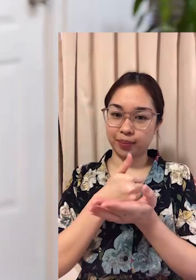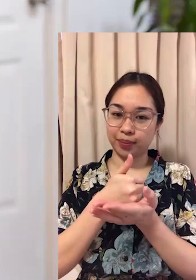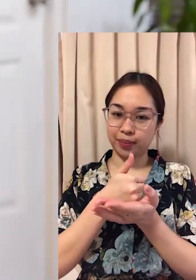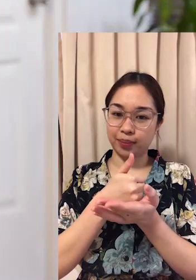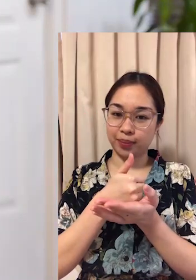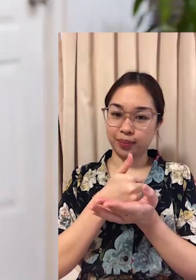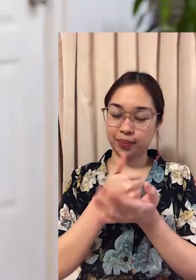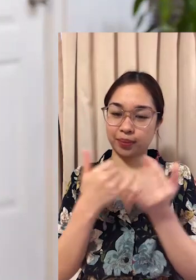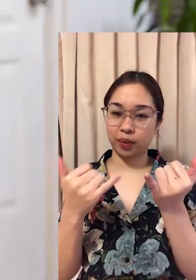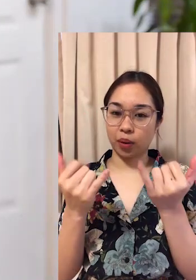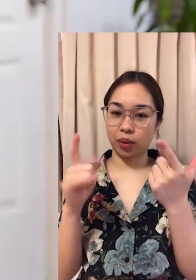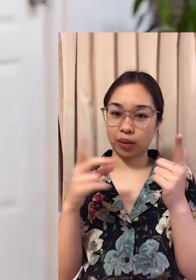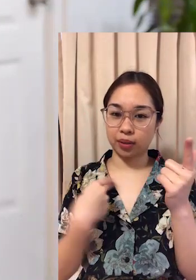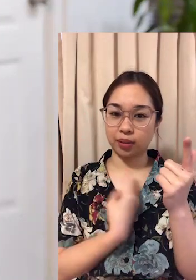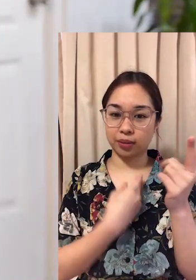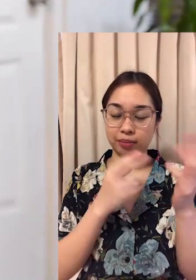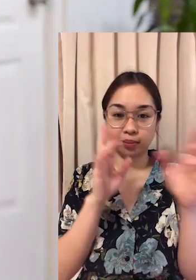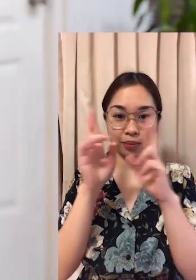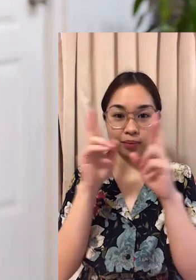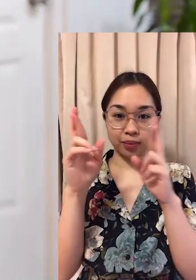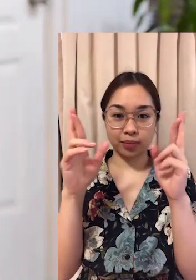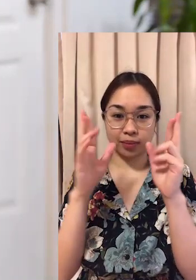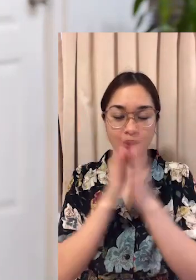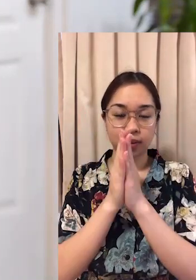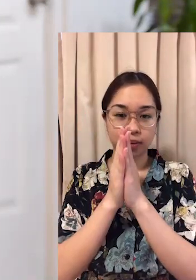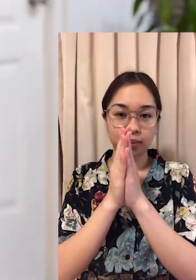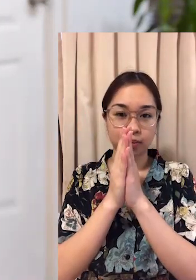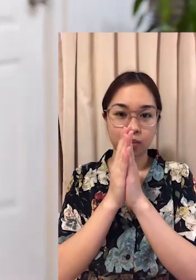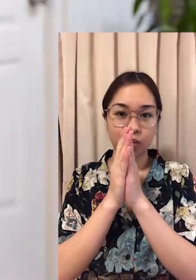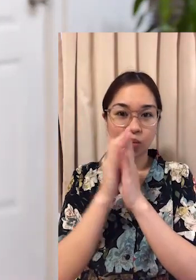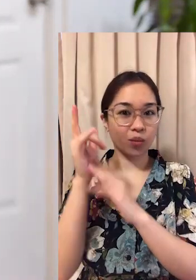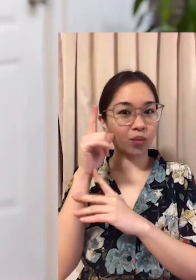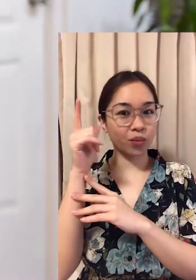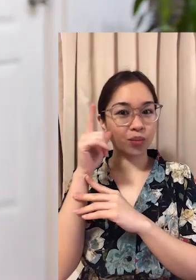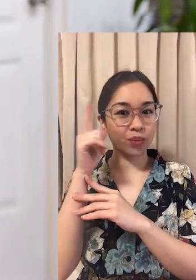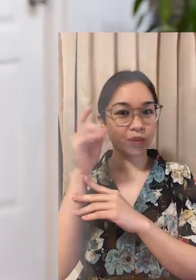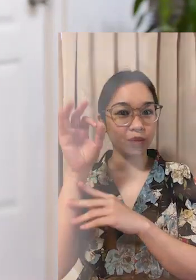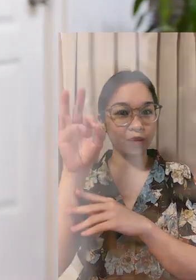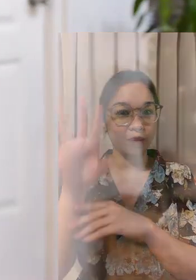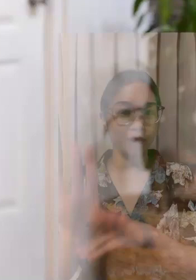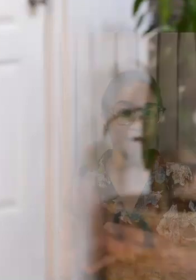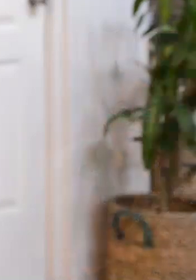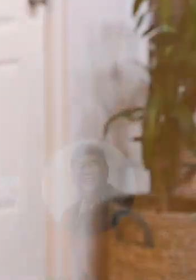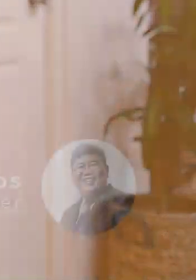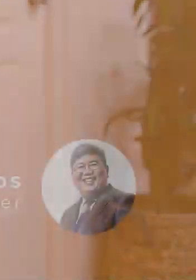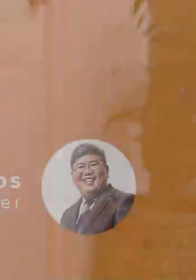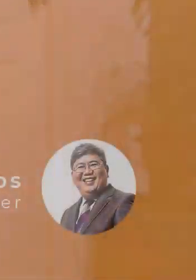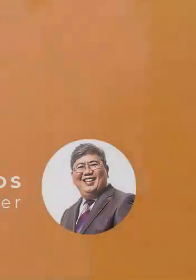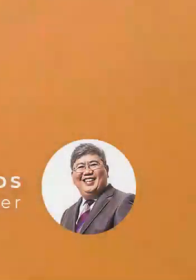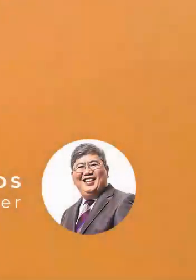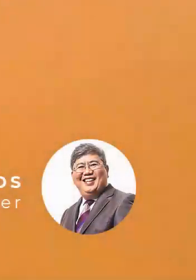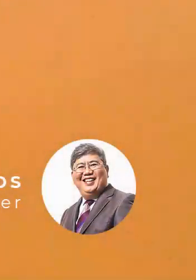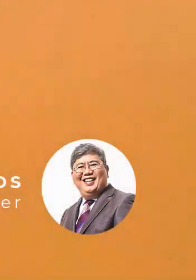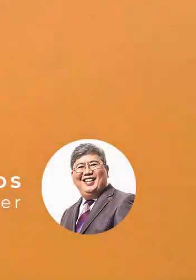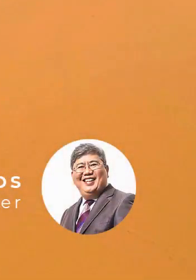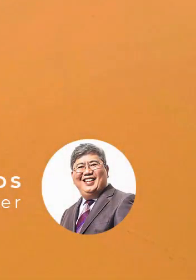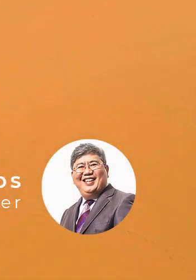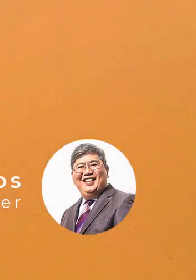God's word through His servant, our senior pastor, Pastor George de Ramos.